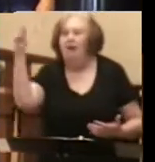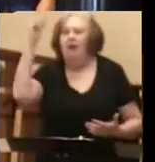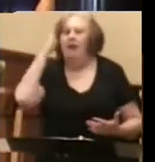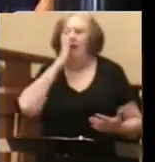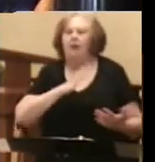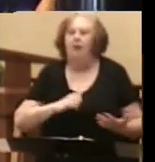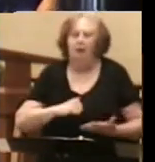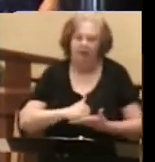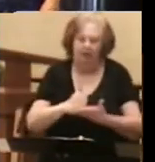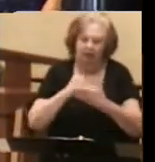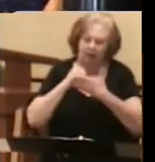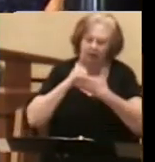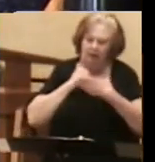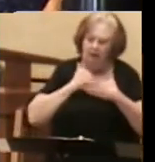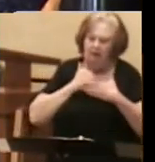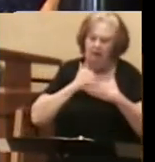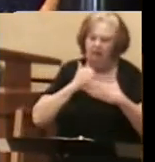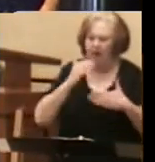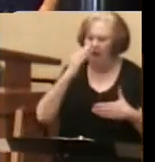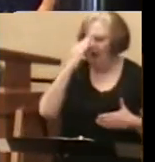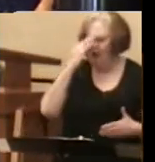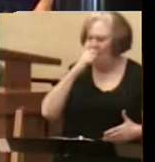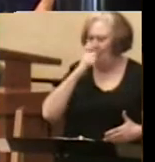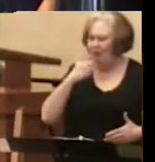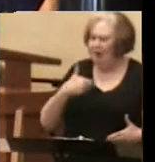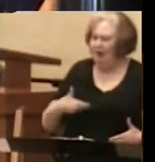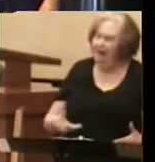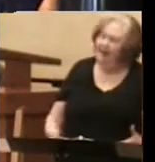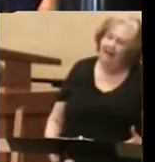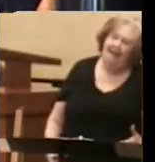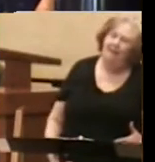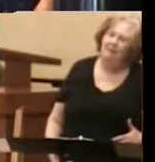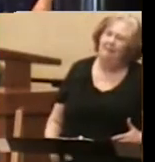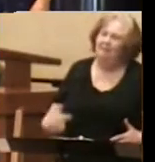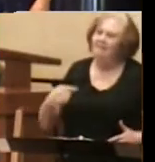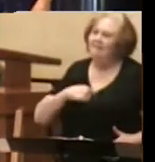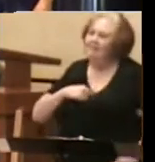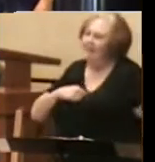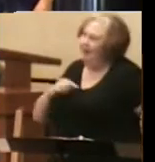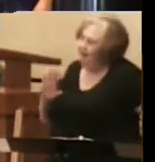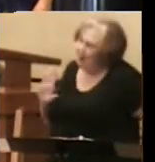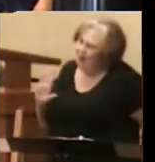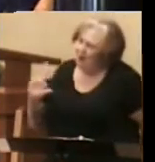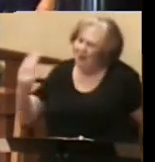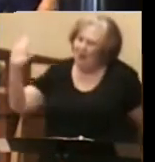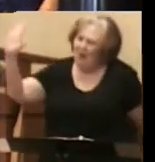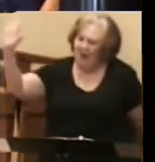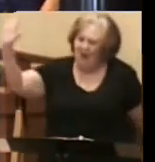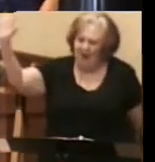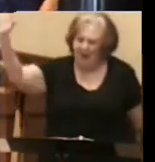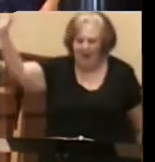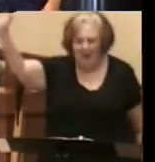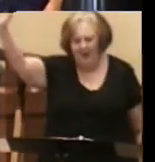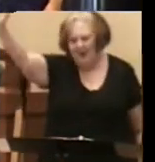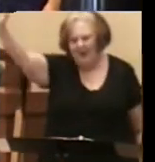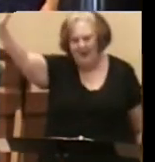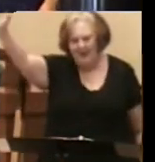you know me who I am. I am